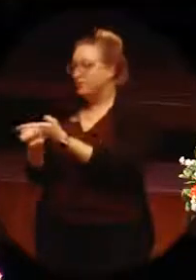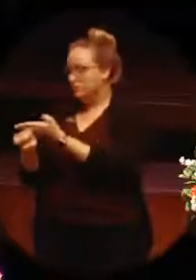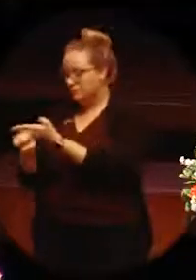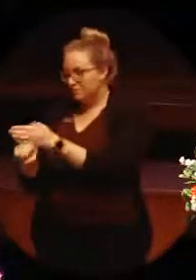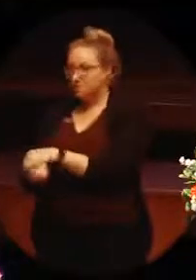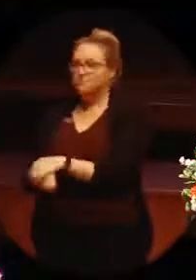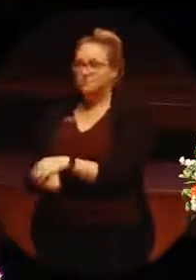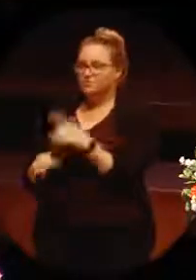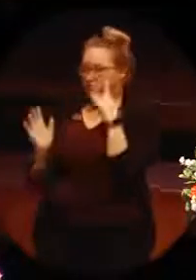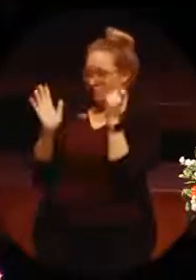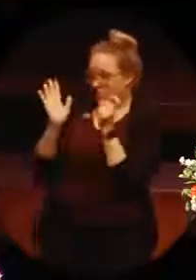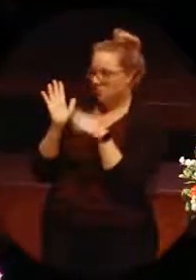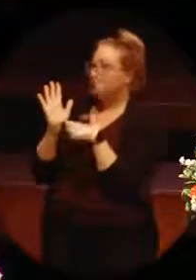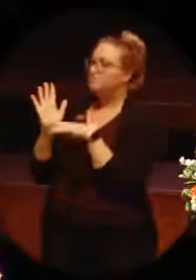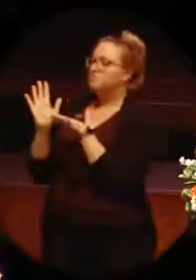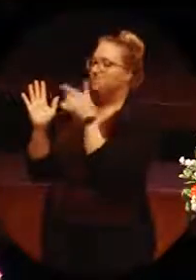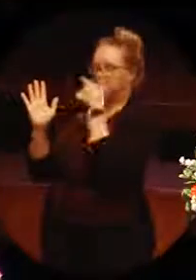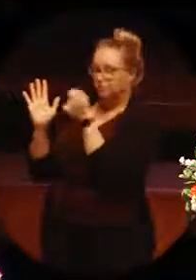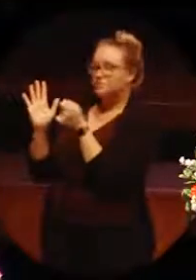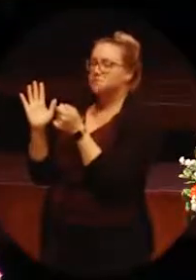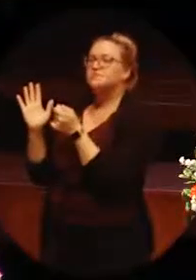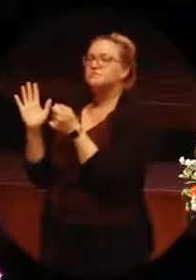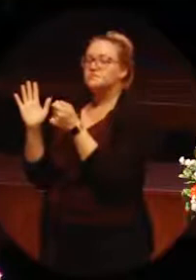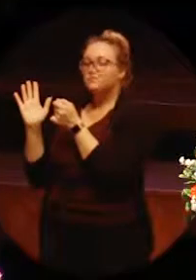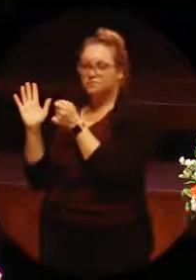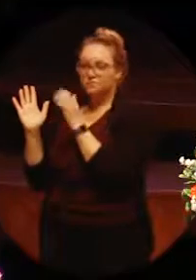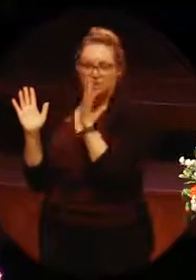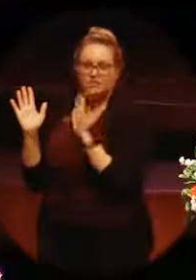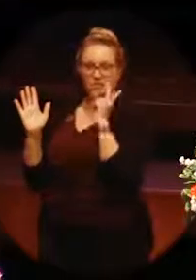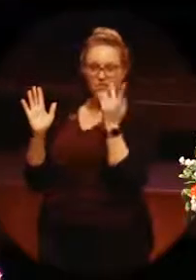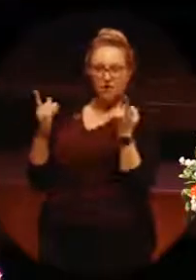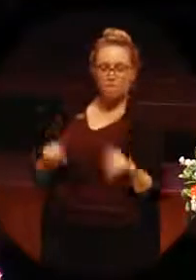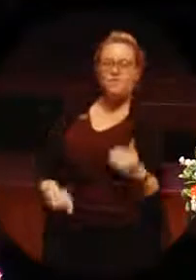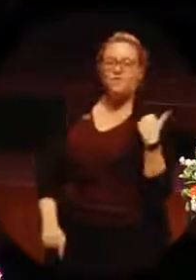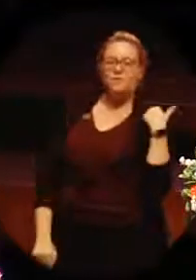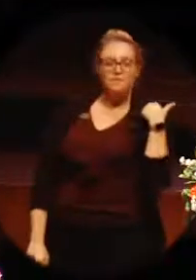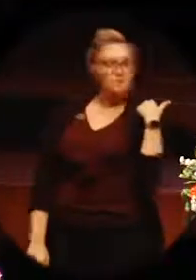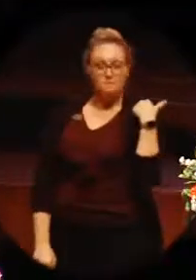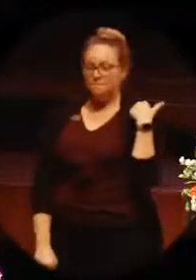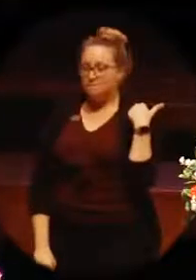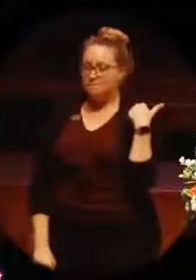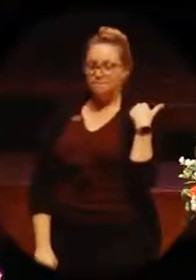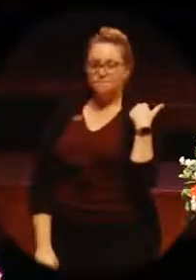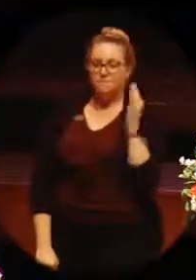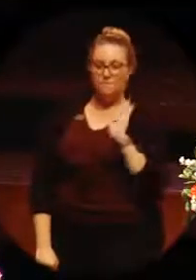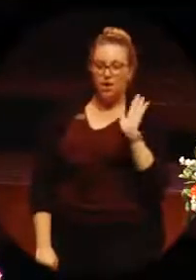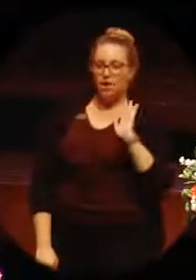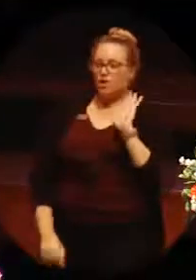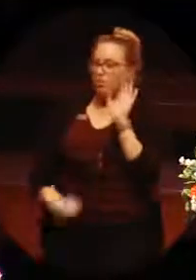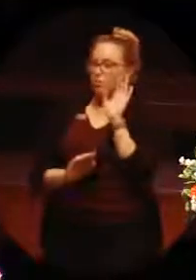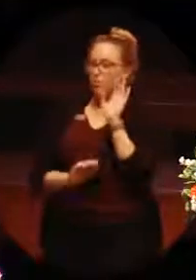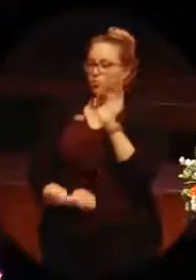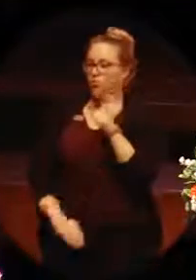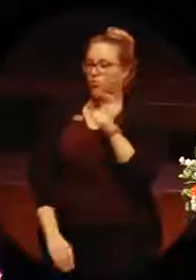beach. And we noticed something that was really interesting. I'd never seen this happen before.